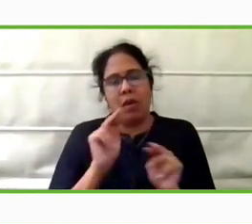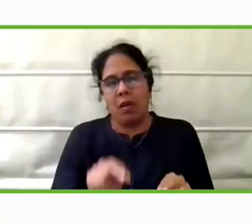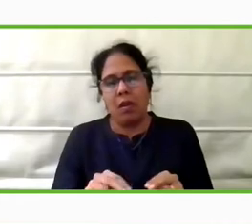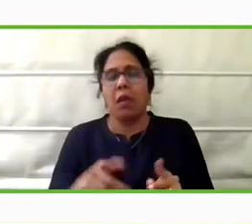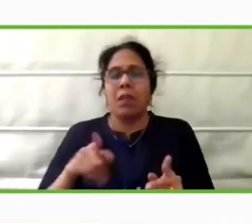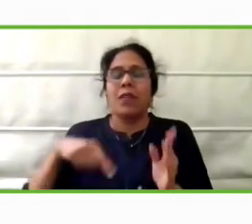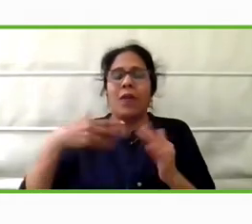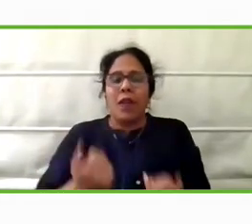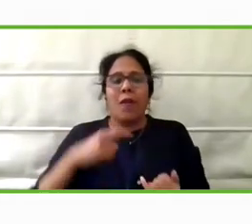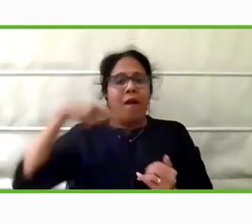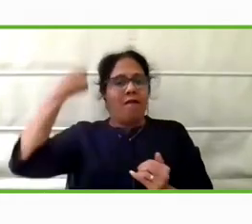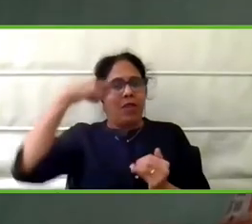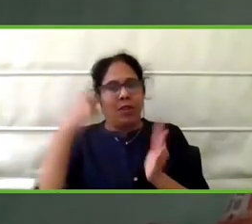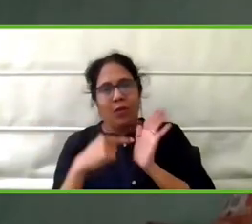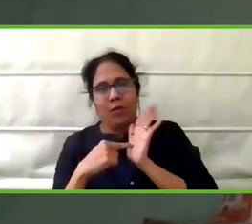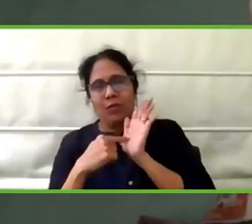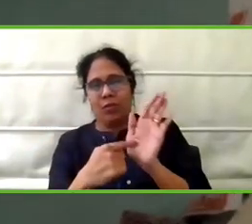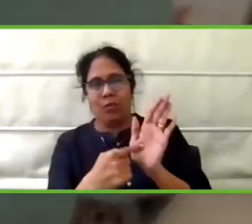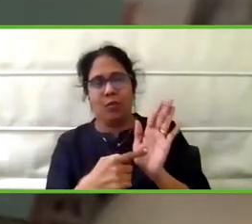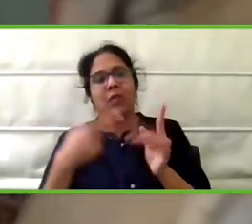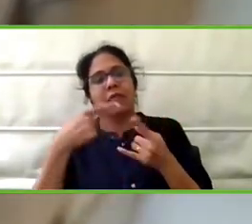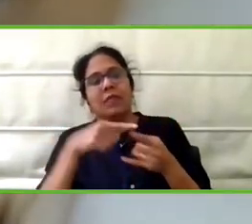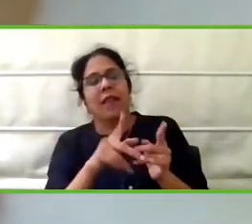for itself.